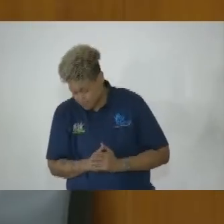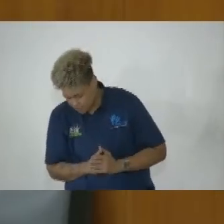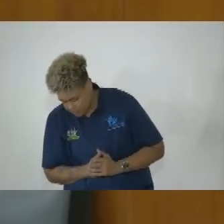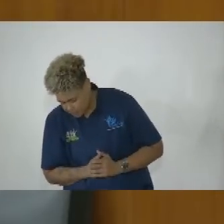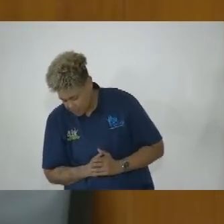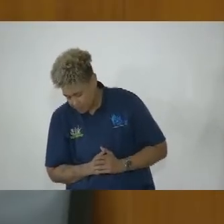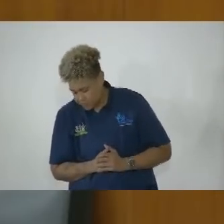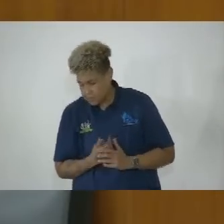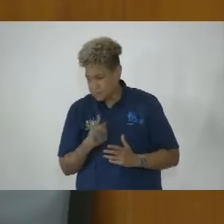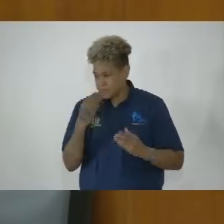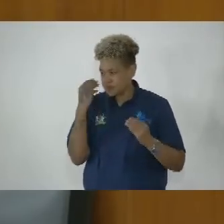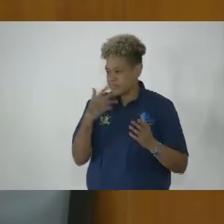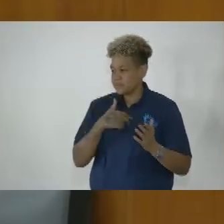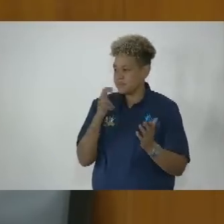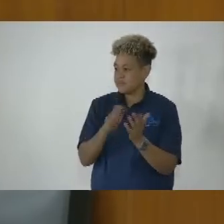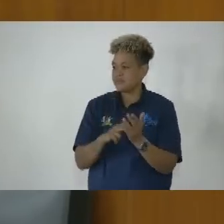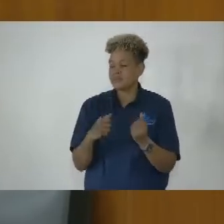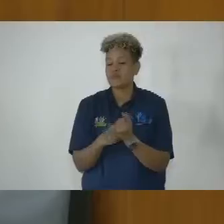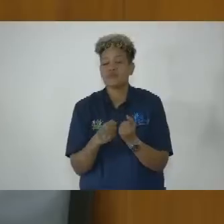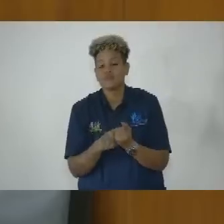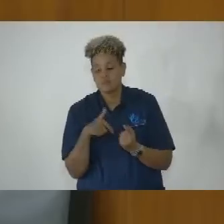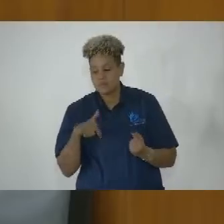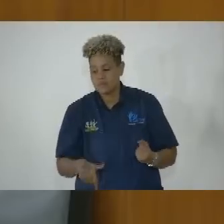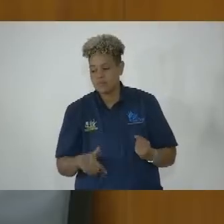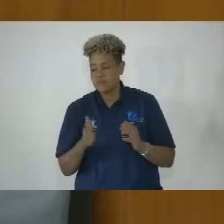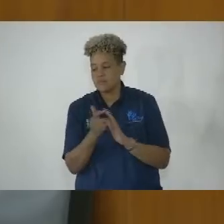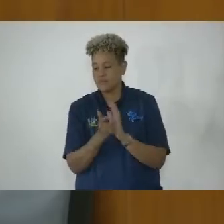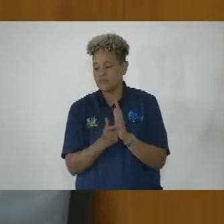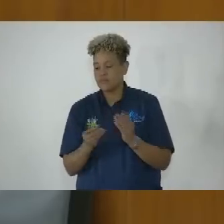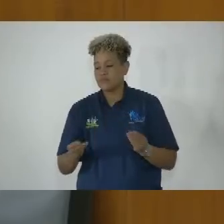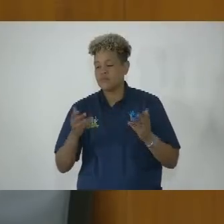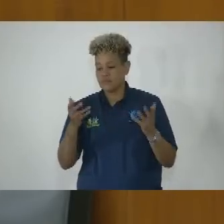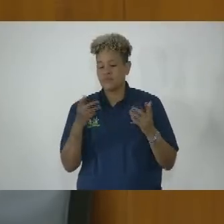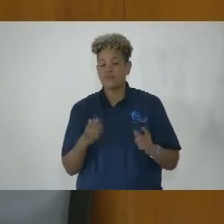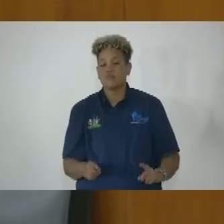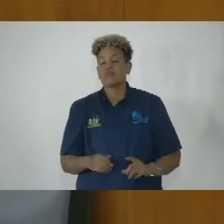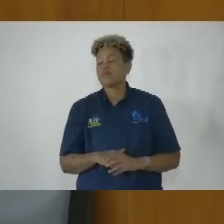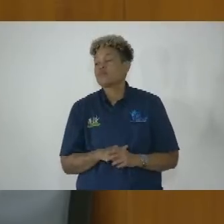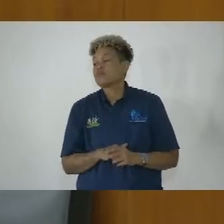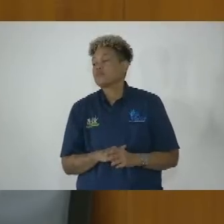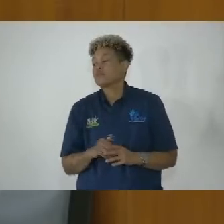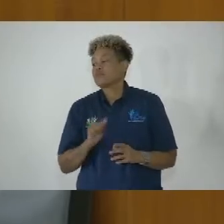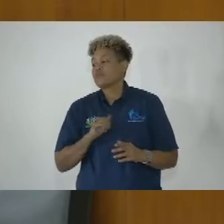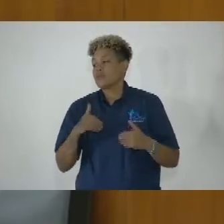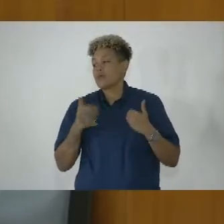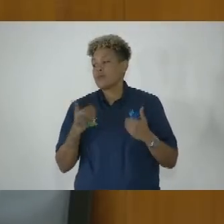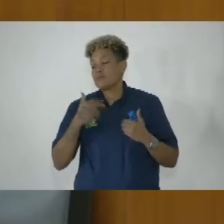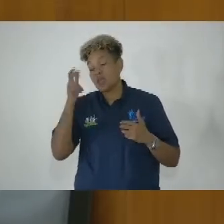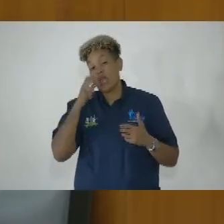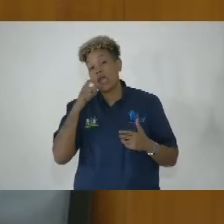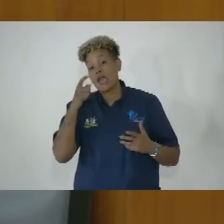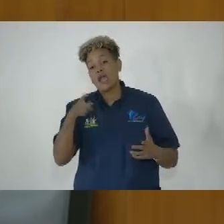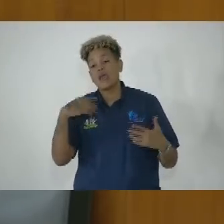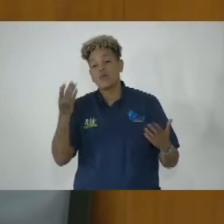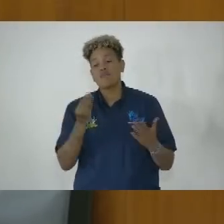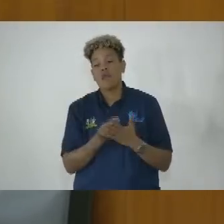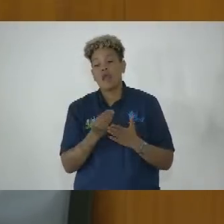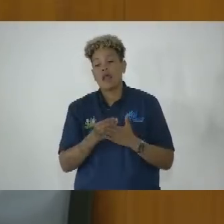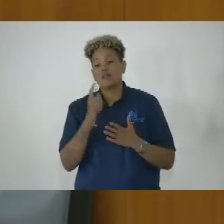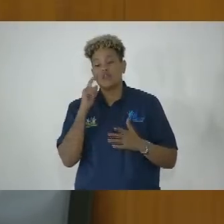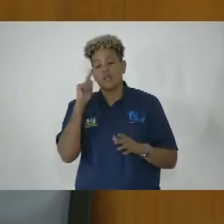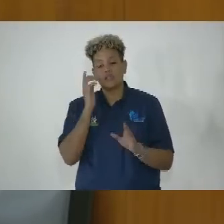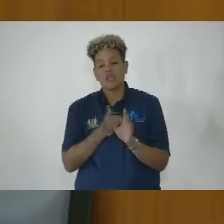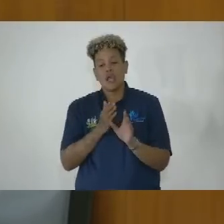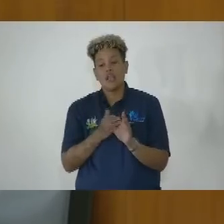I said, I stand to support, of course, this piece of legislation. And I'm glad to hear that financial and